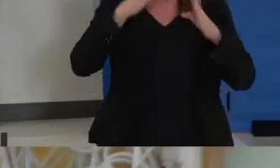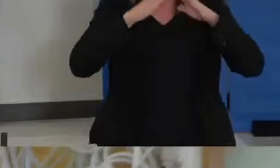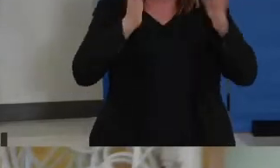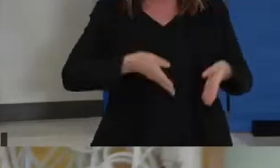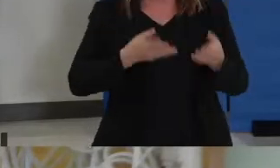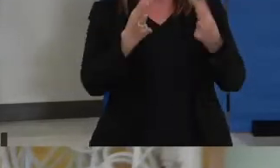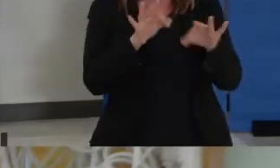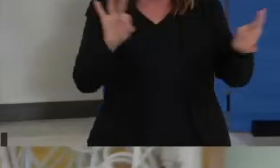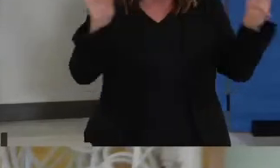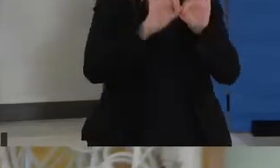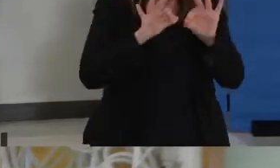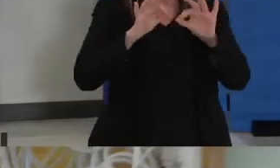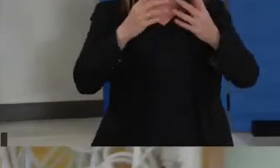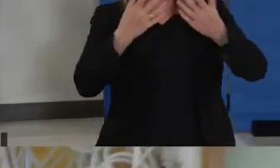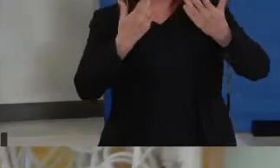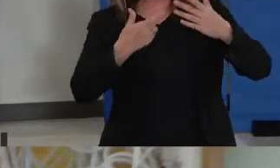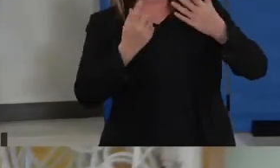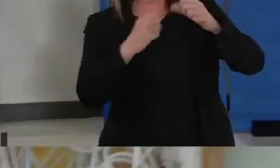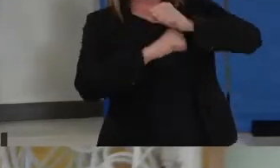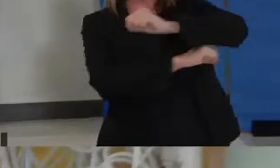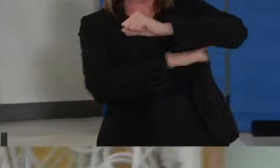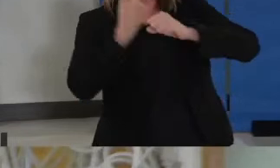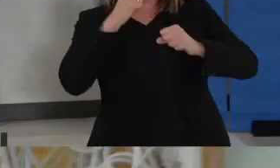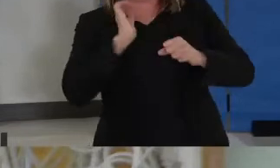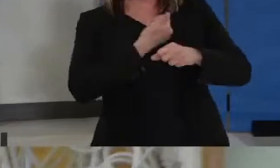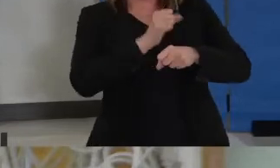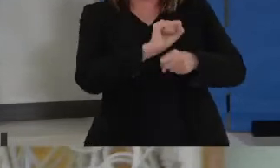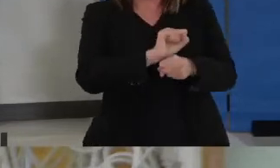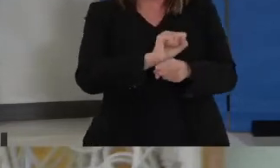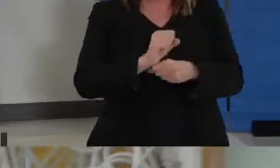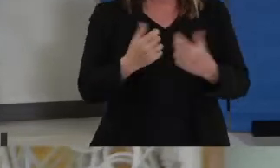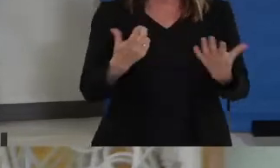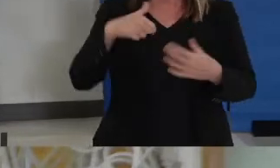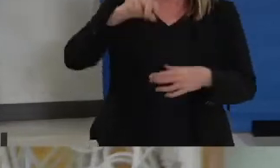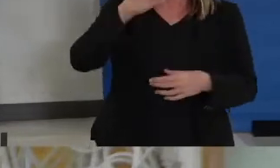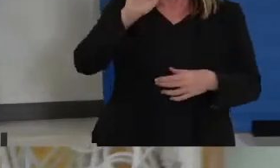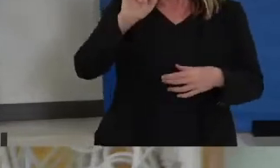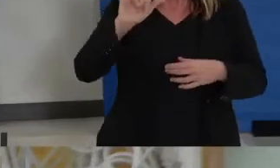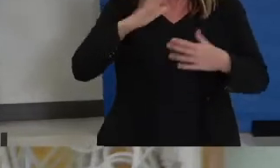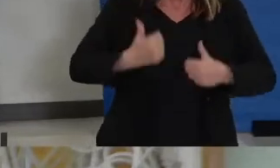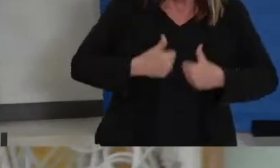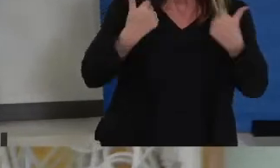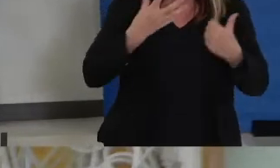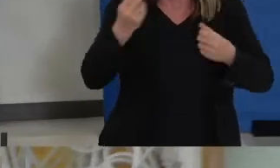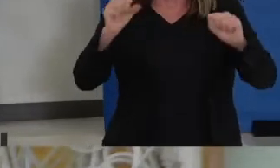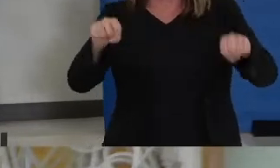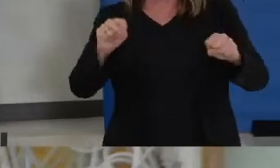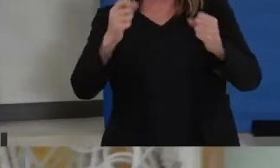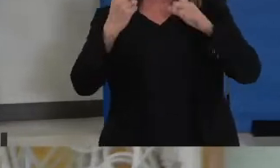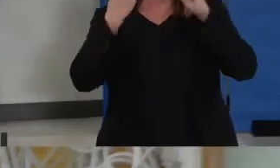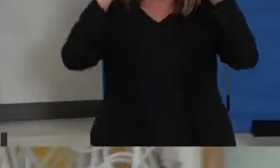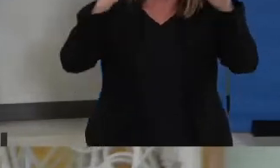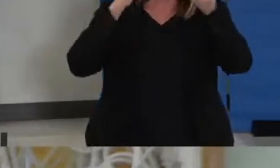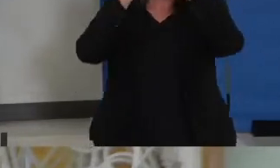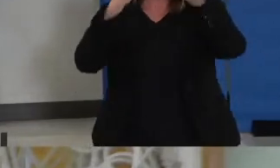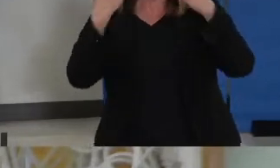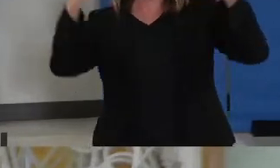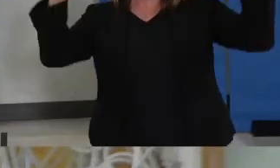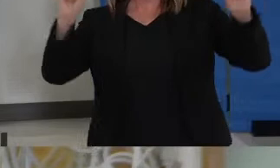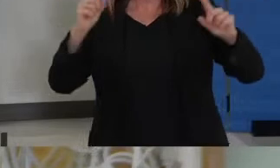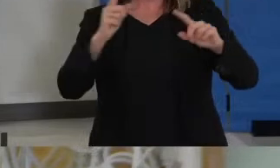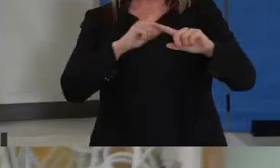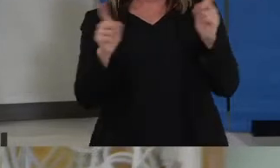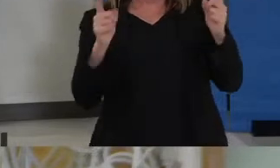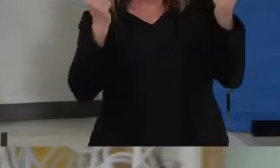in the work that we do. It affects health outcomes, quality of life, and the ability to reach our potential. Yet, too